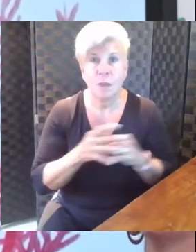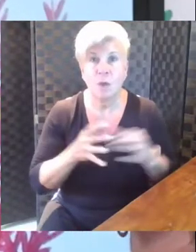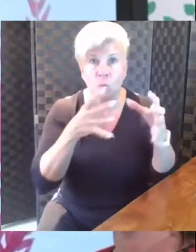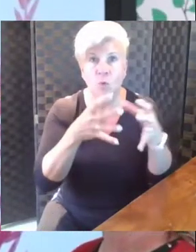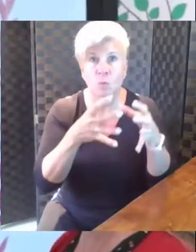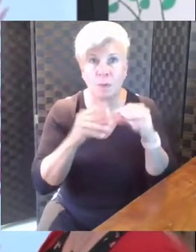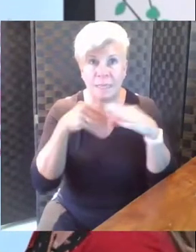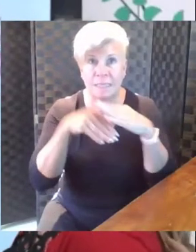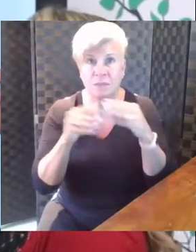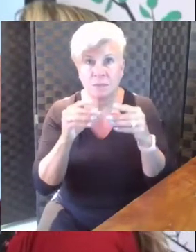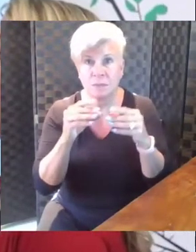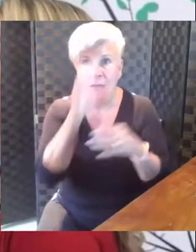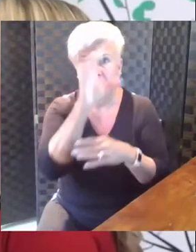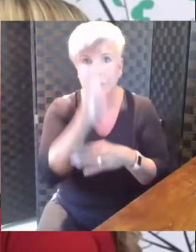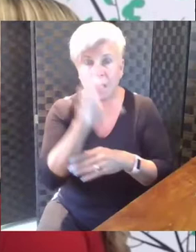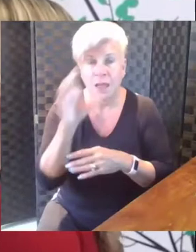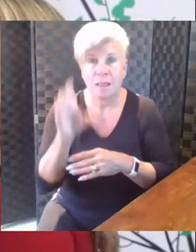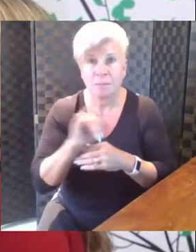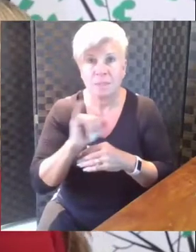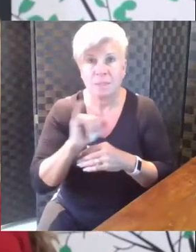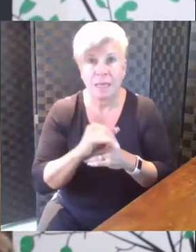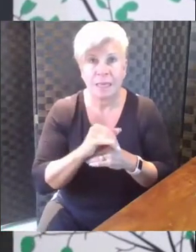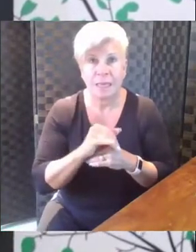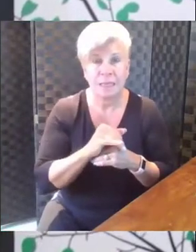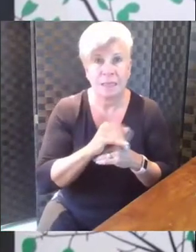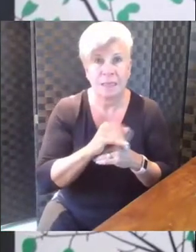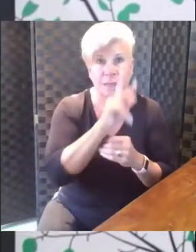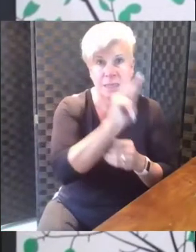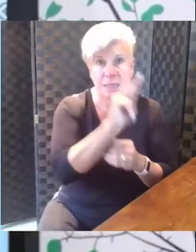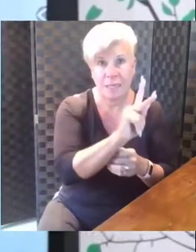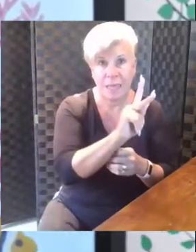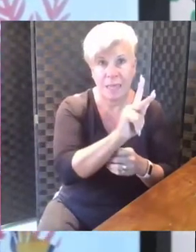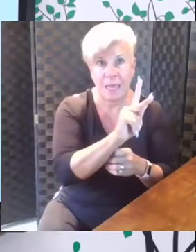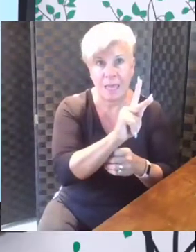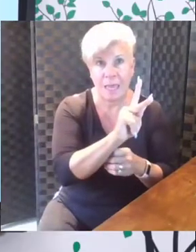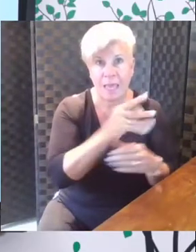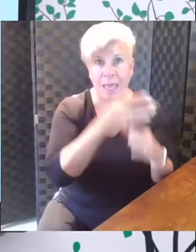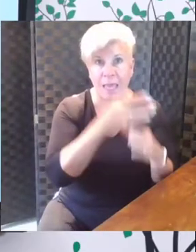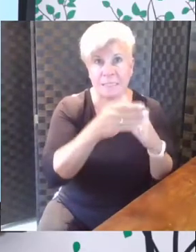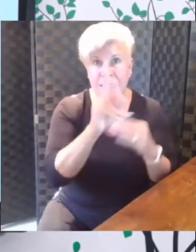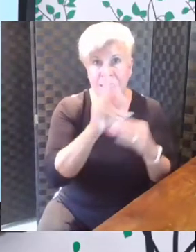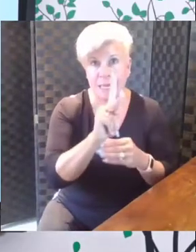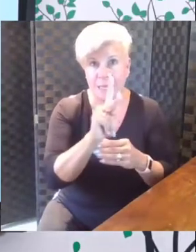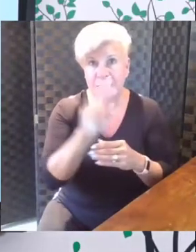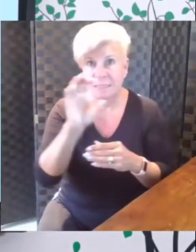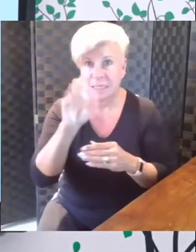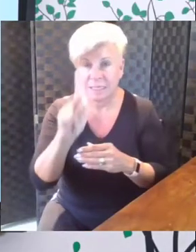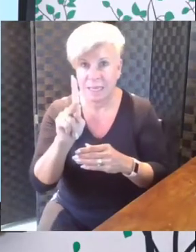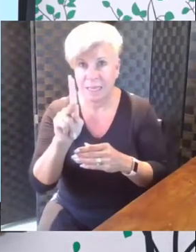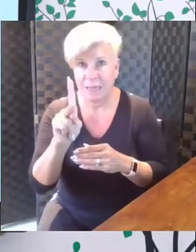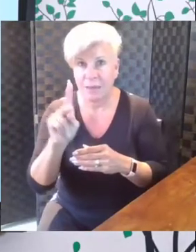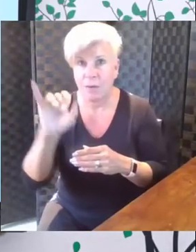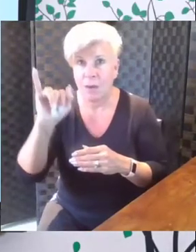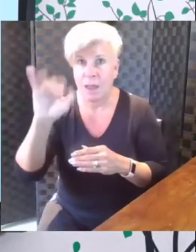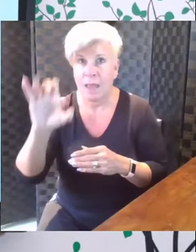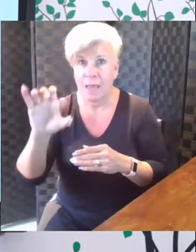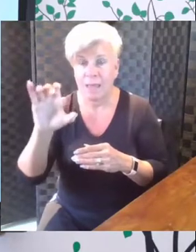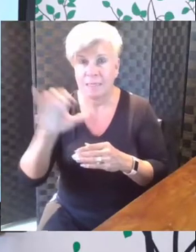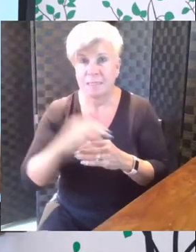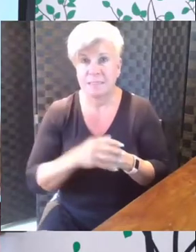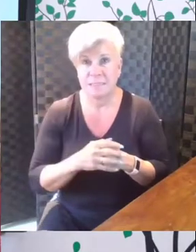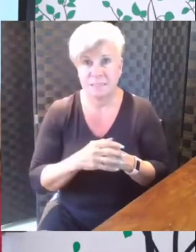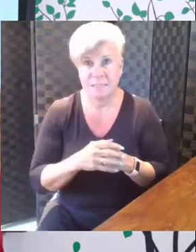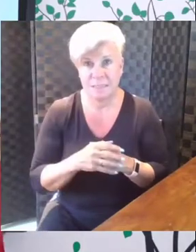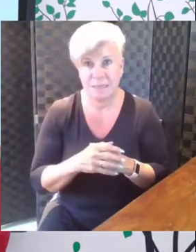them into columns like the K, ending sound K, ending sound CK, and ending